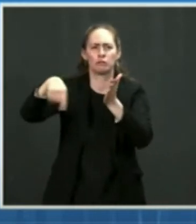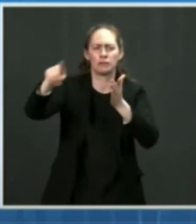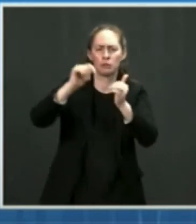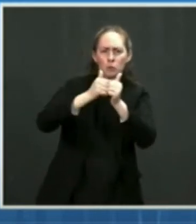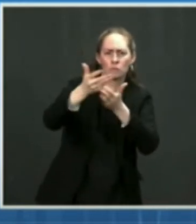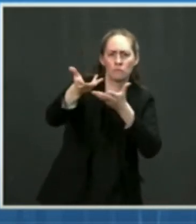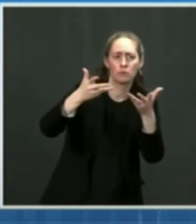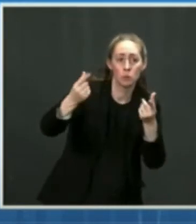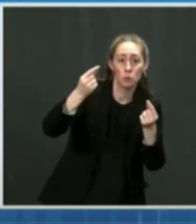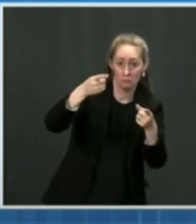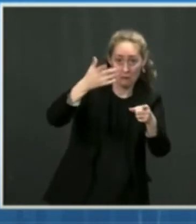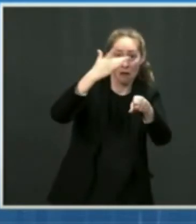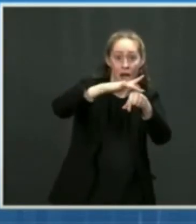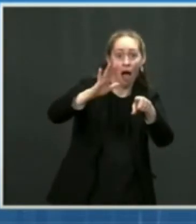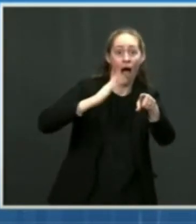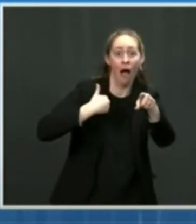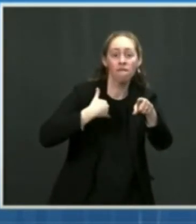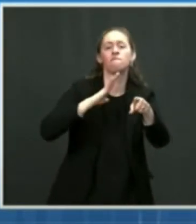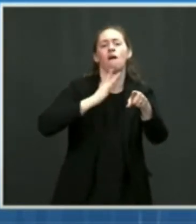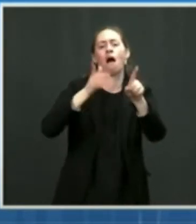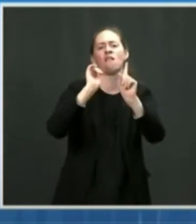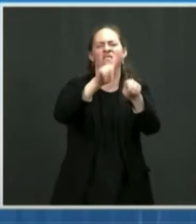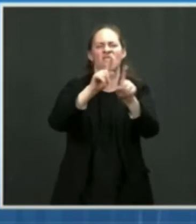settings. Great. Next question.